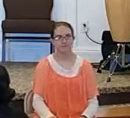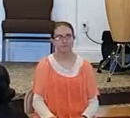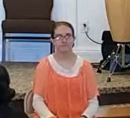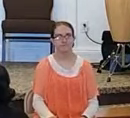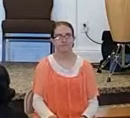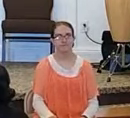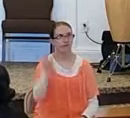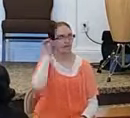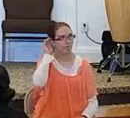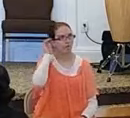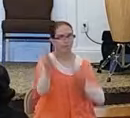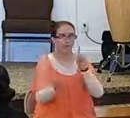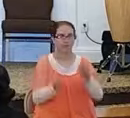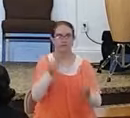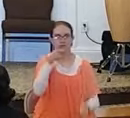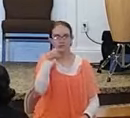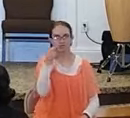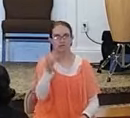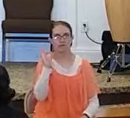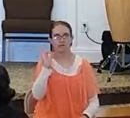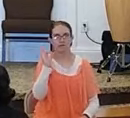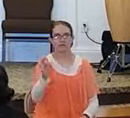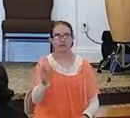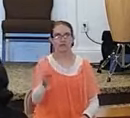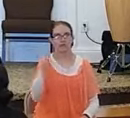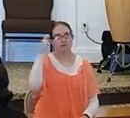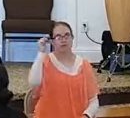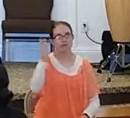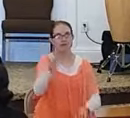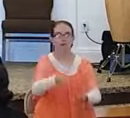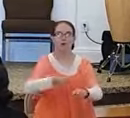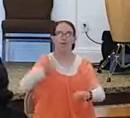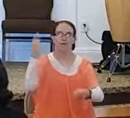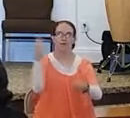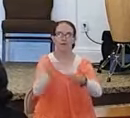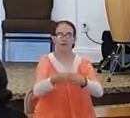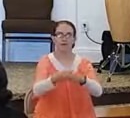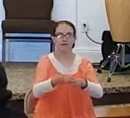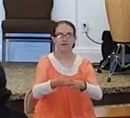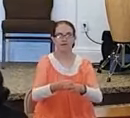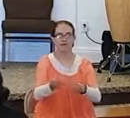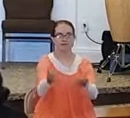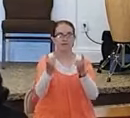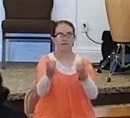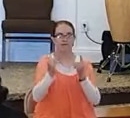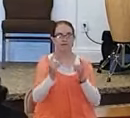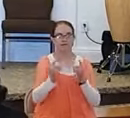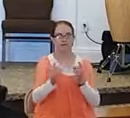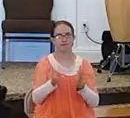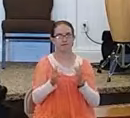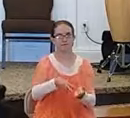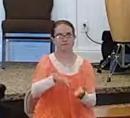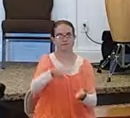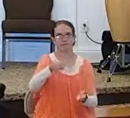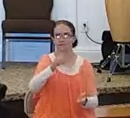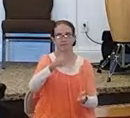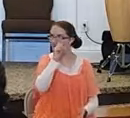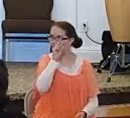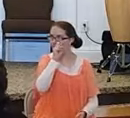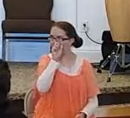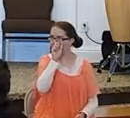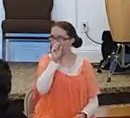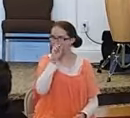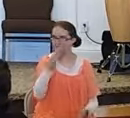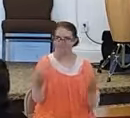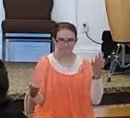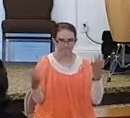Now I've heard people say, preachers say, well, the reason he called him by name is because if he just say come forth, everybody come up. Maybe